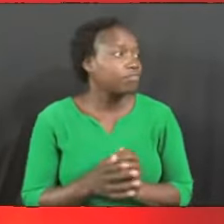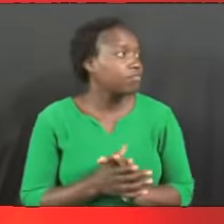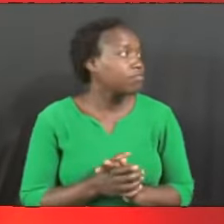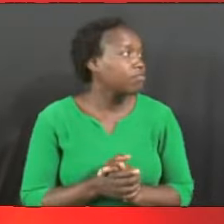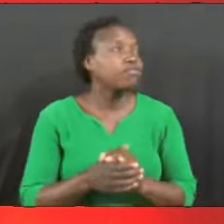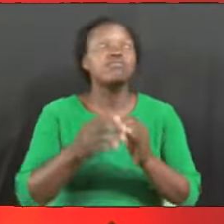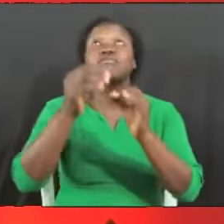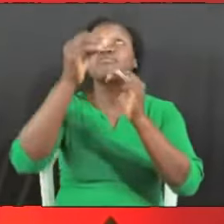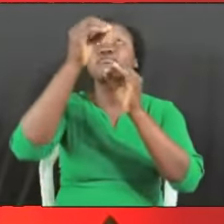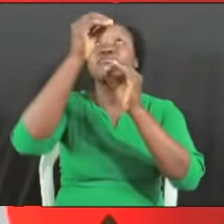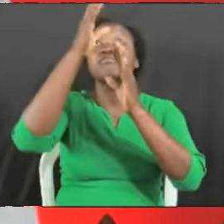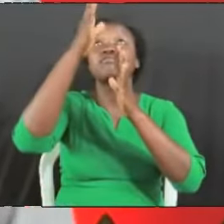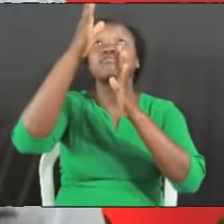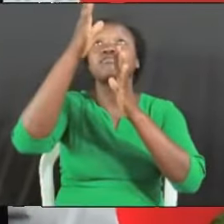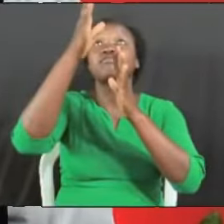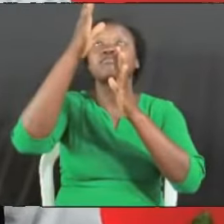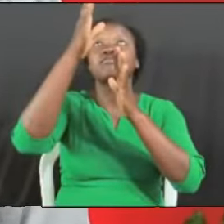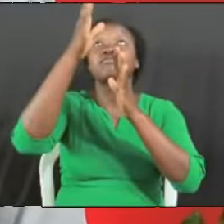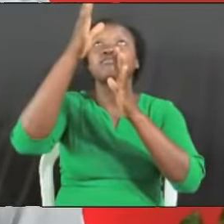Father,